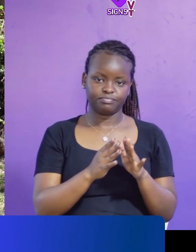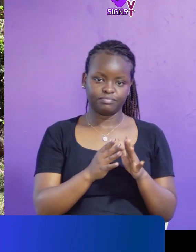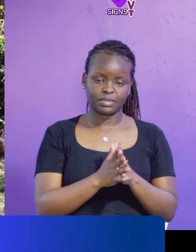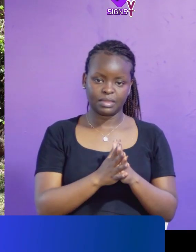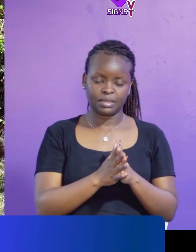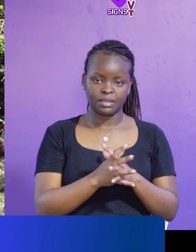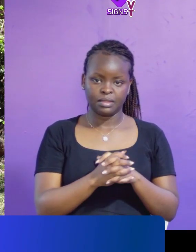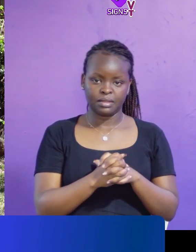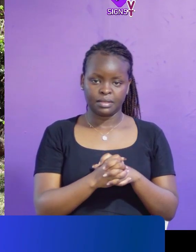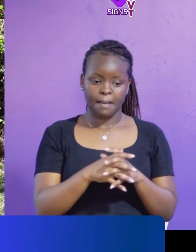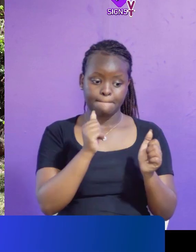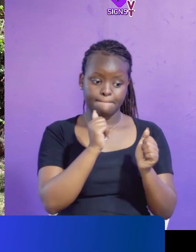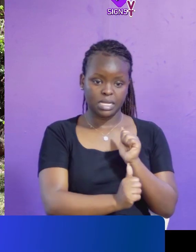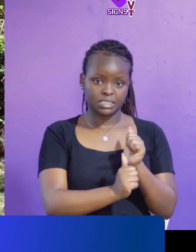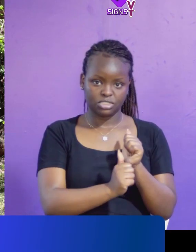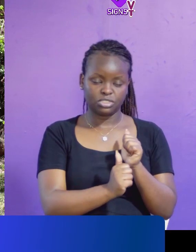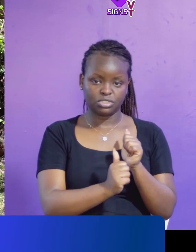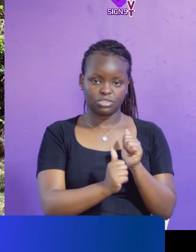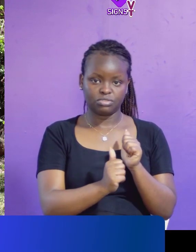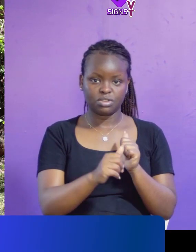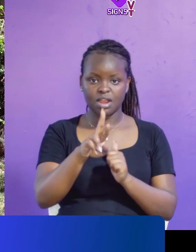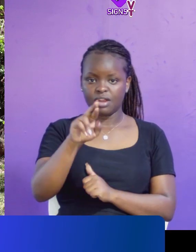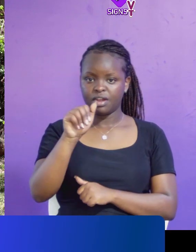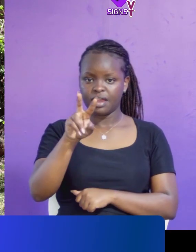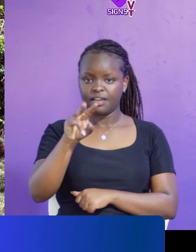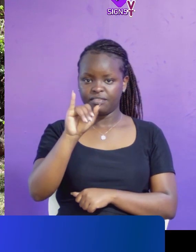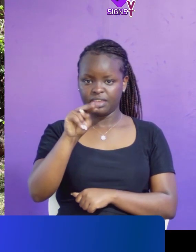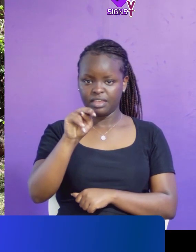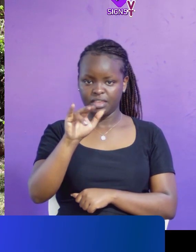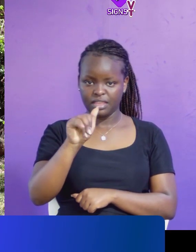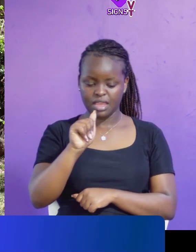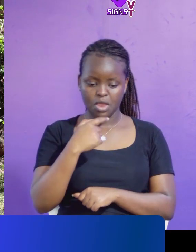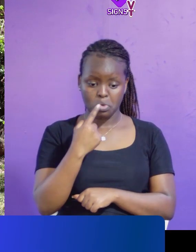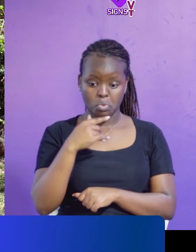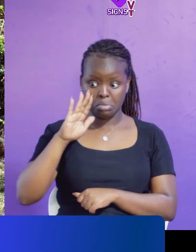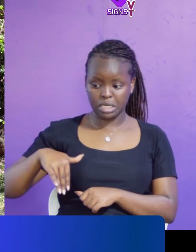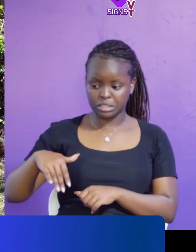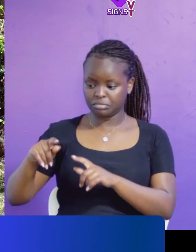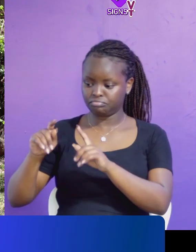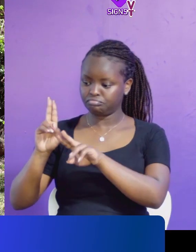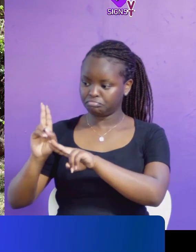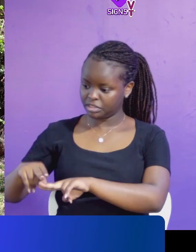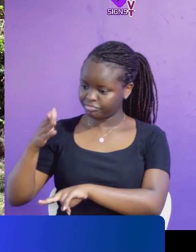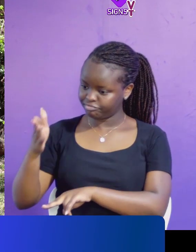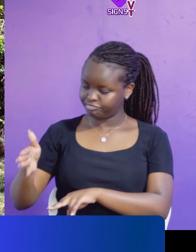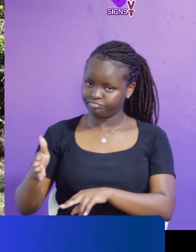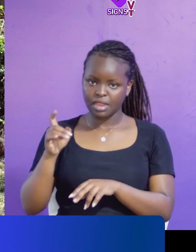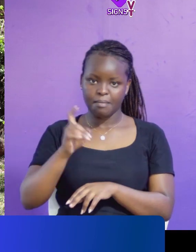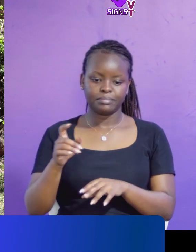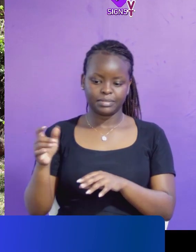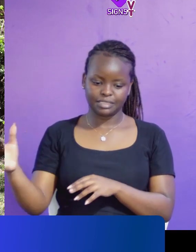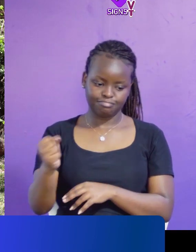was late for the activation session, by benching him, so he had to come from the bench.